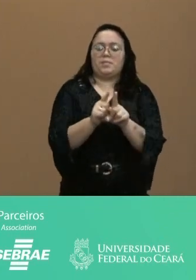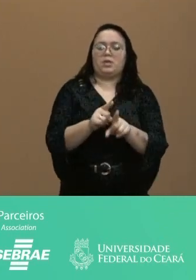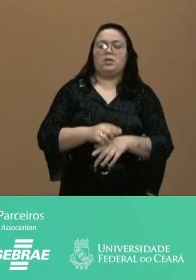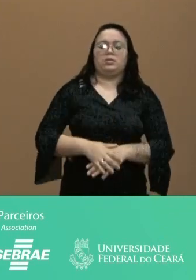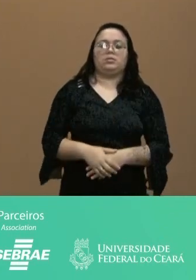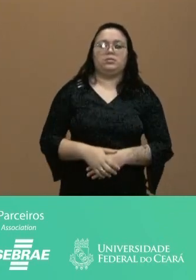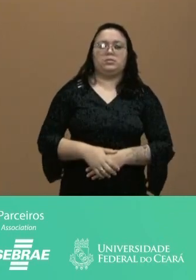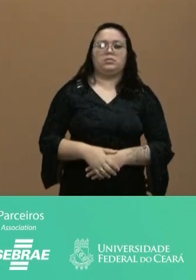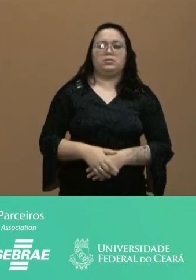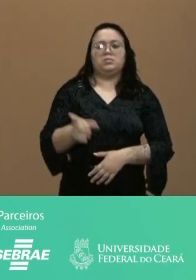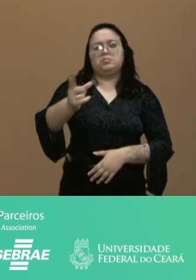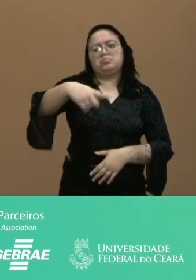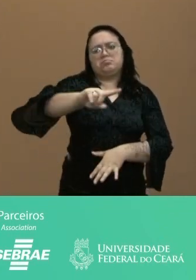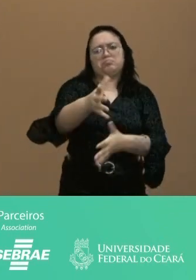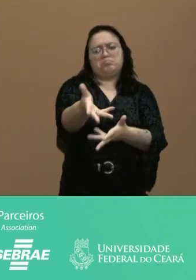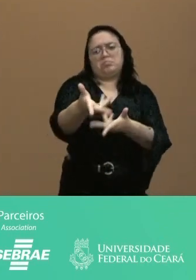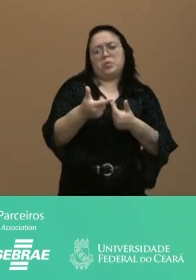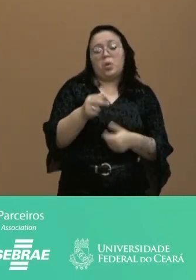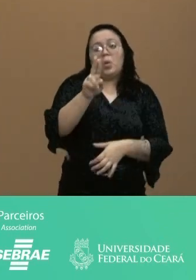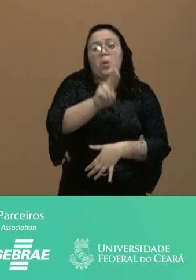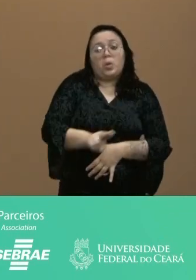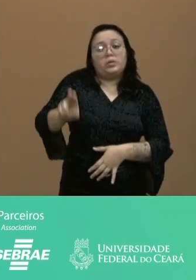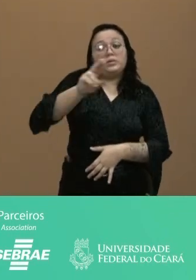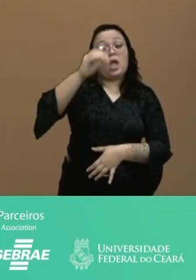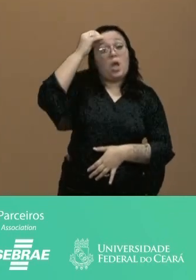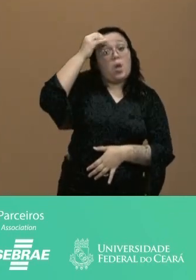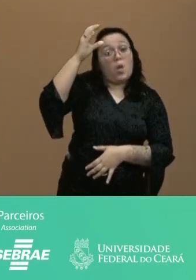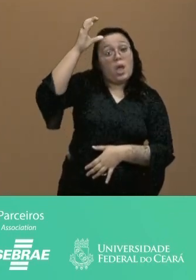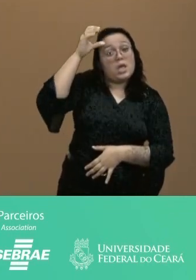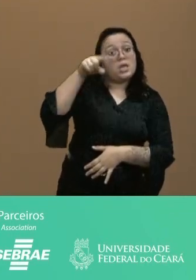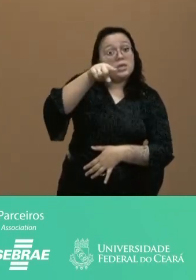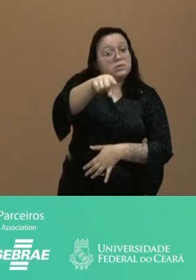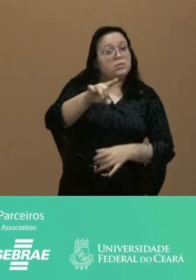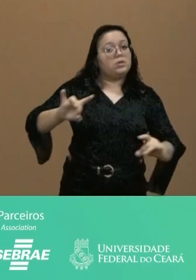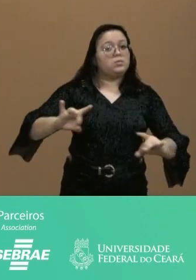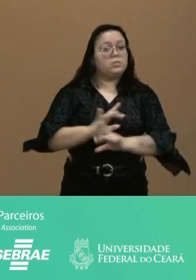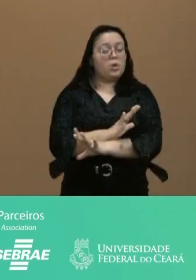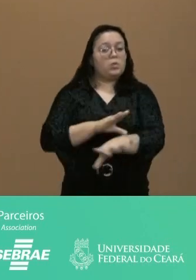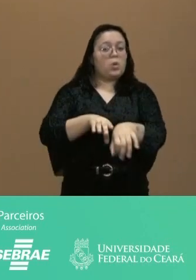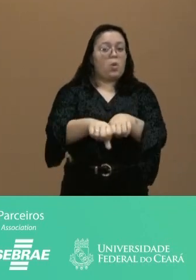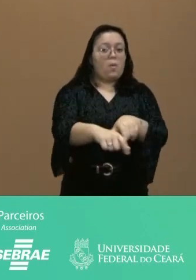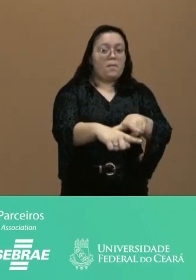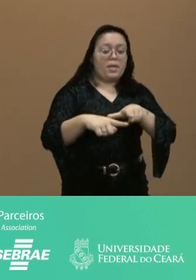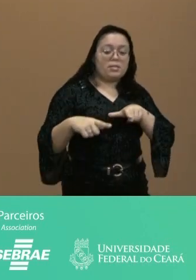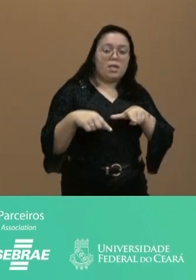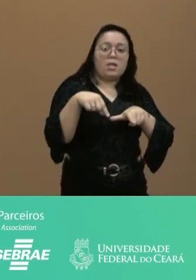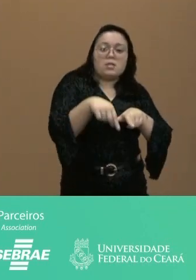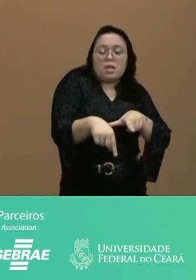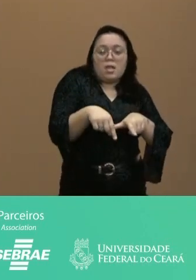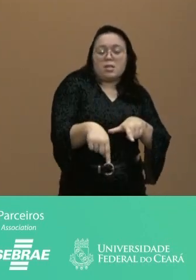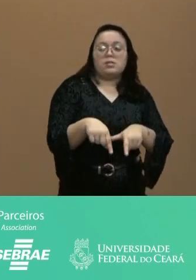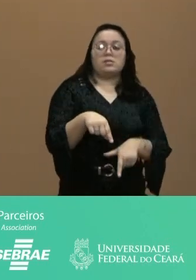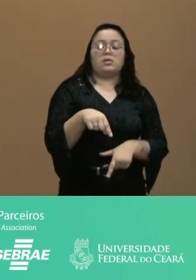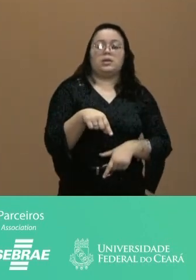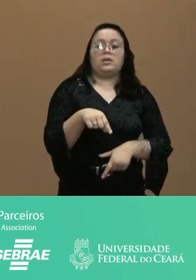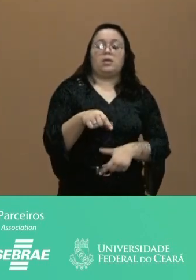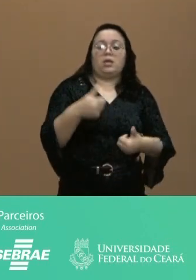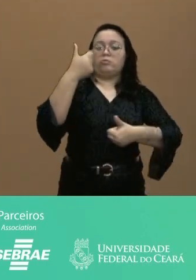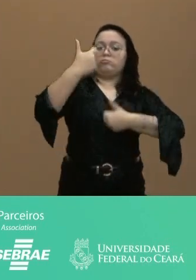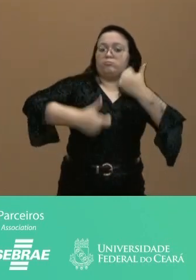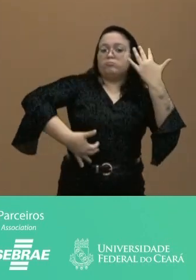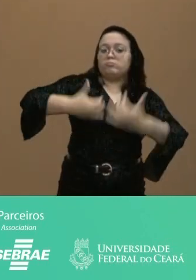vocês estão convidados a usar esse conhecimento, esse centro de competência, this knowledge, this competency center of HK